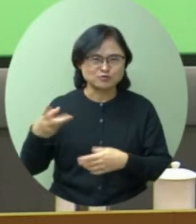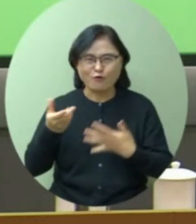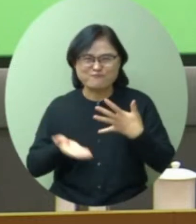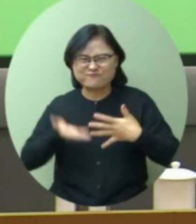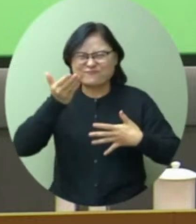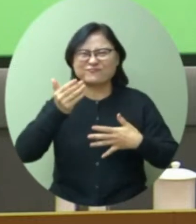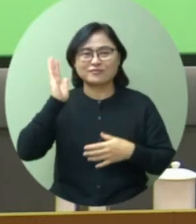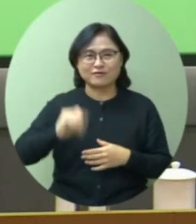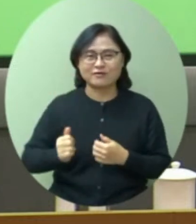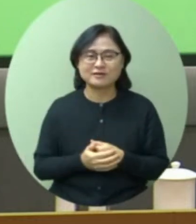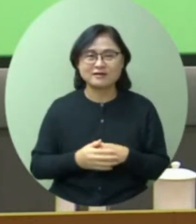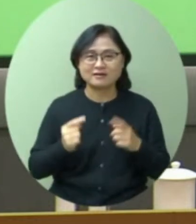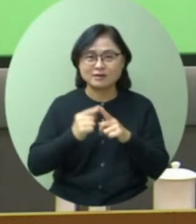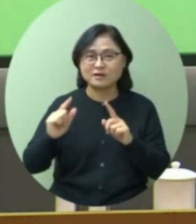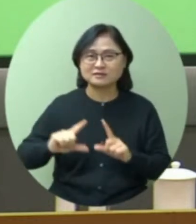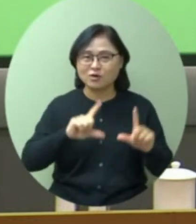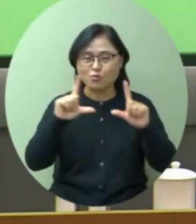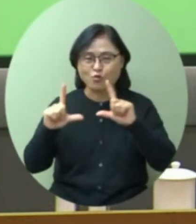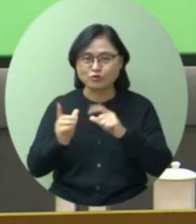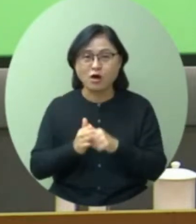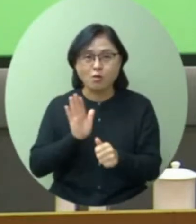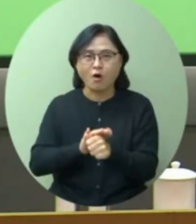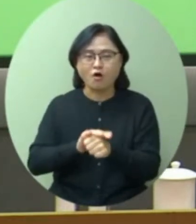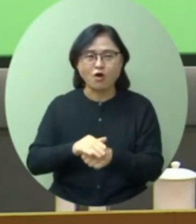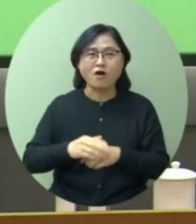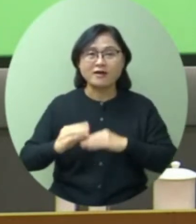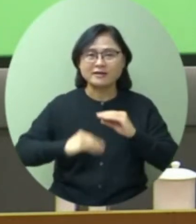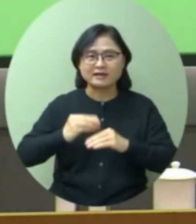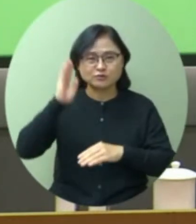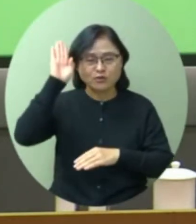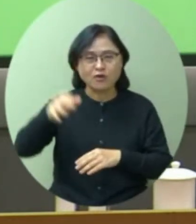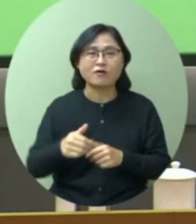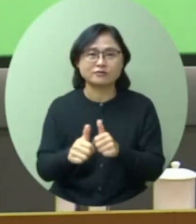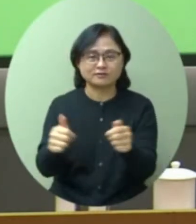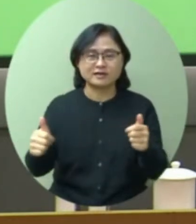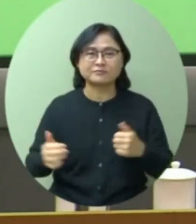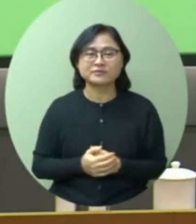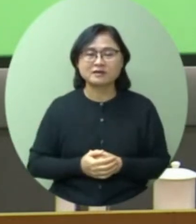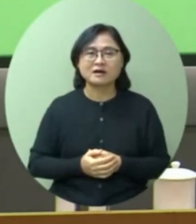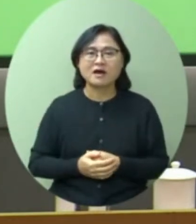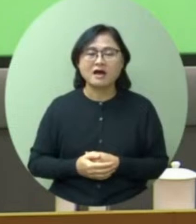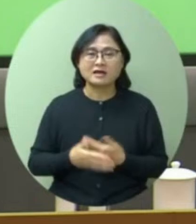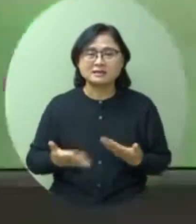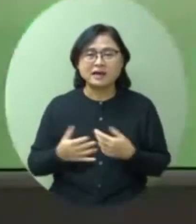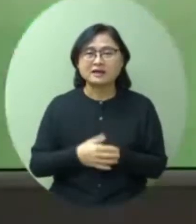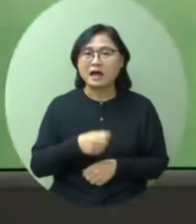seek development, and then we will be able to scale new heights and build a brighter future for the future.